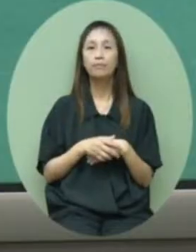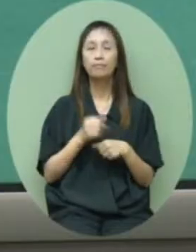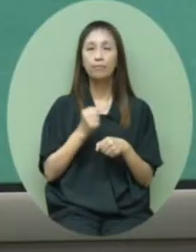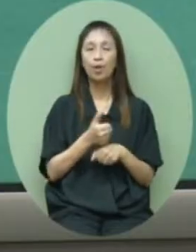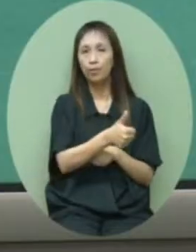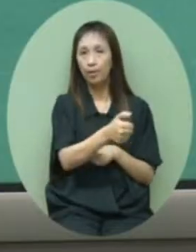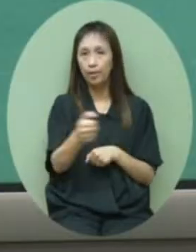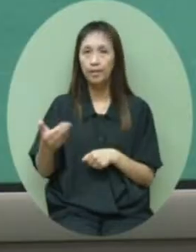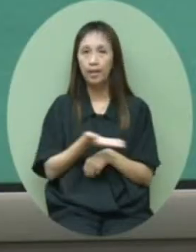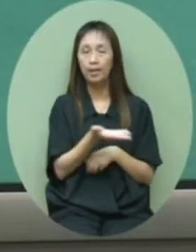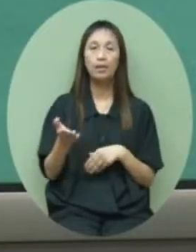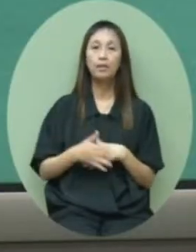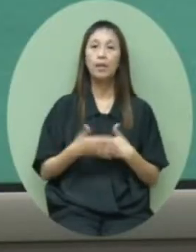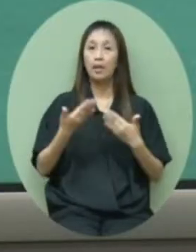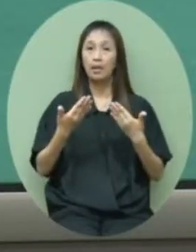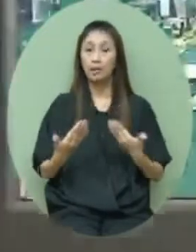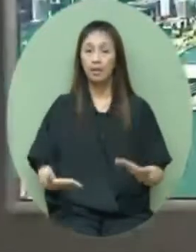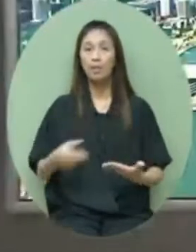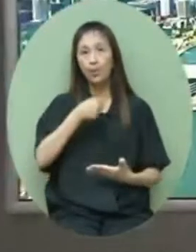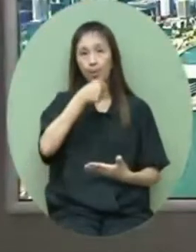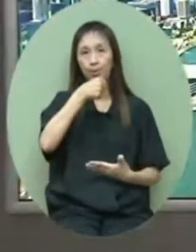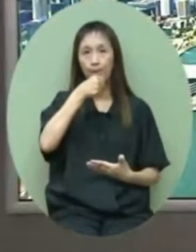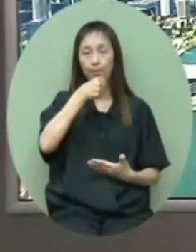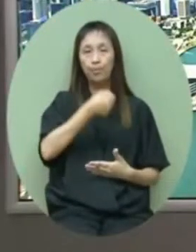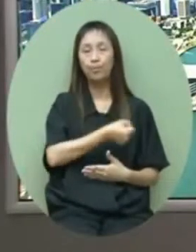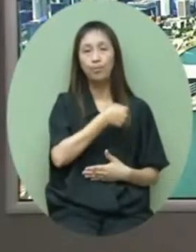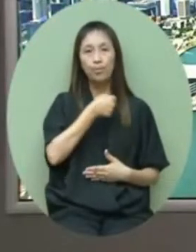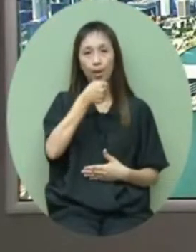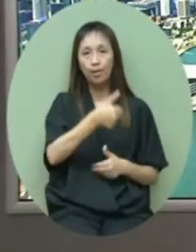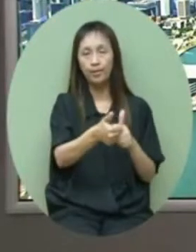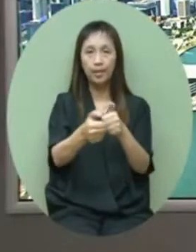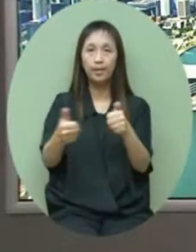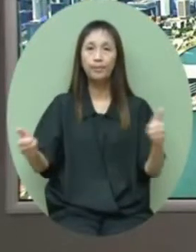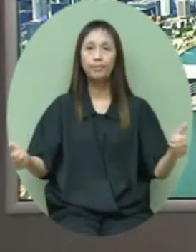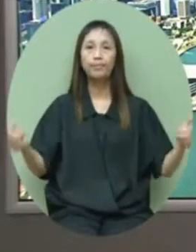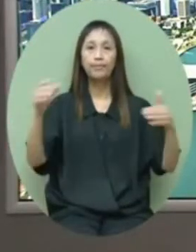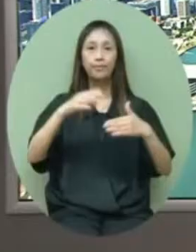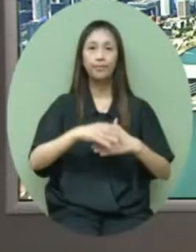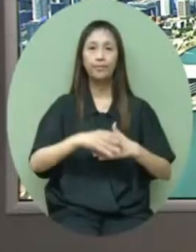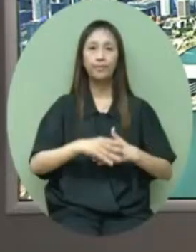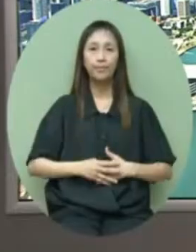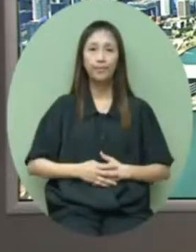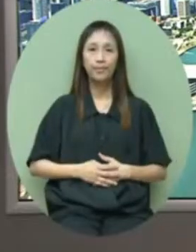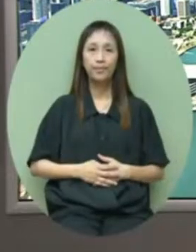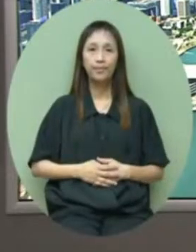that offers full protection to passengers. Thank you. That's the end of the media session. Thank you.